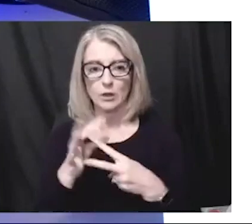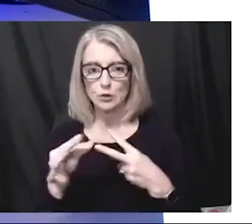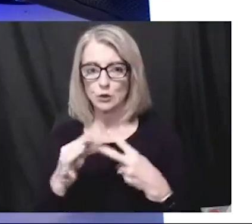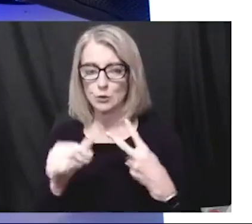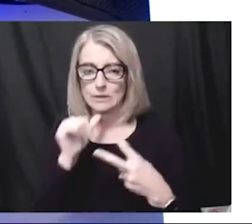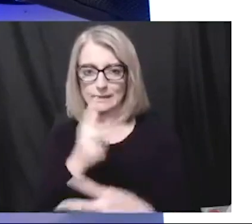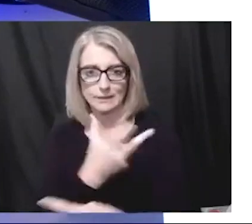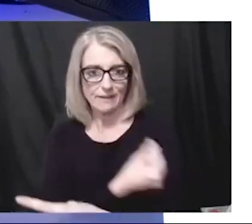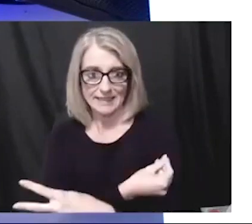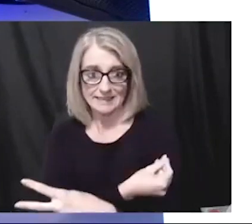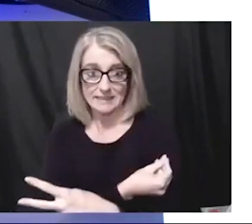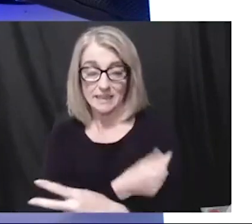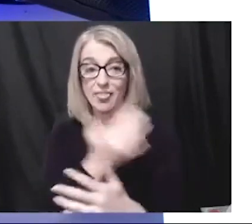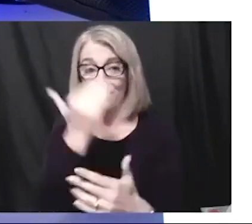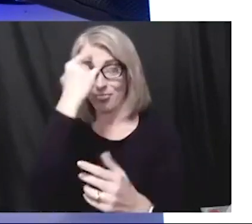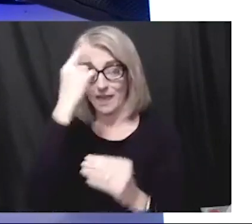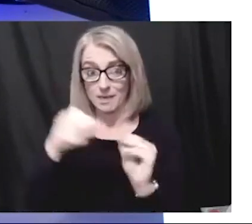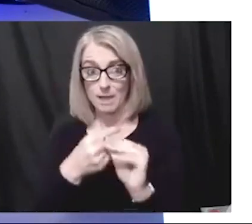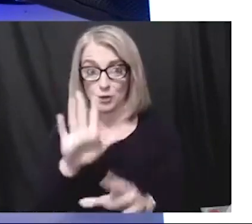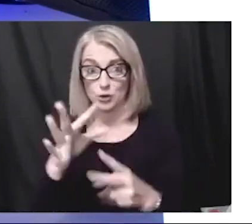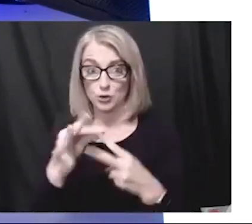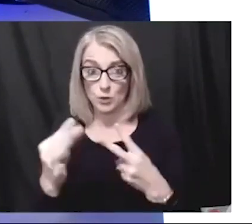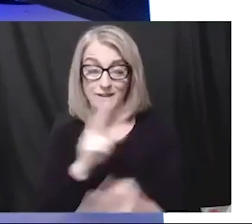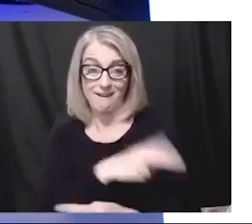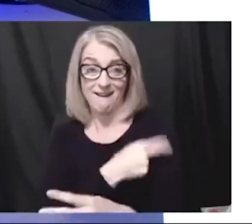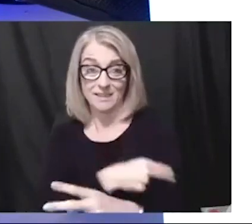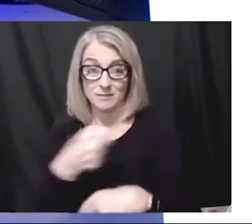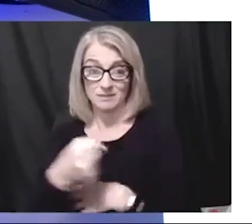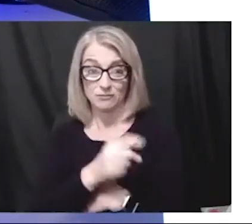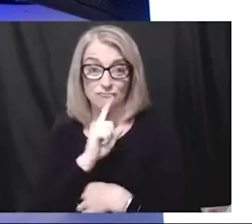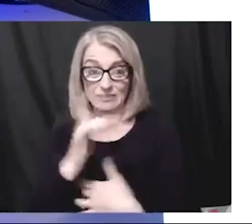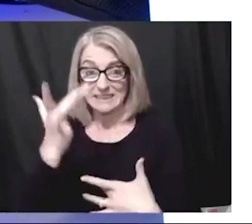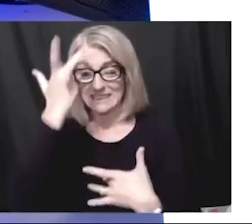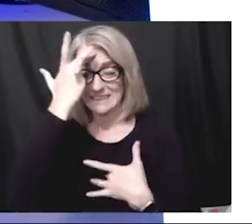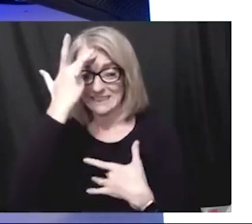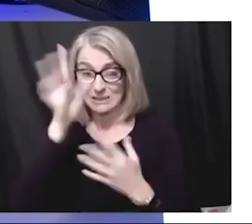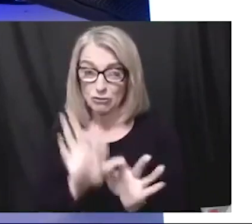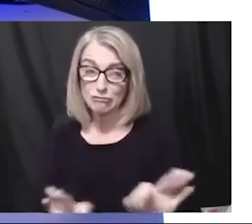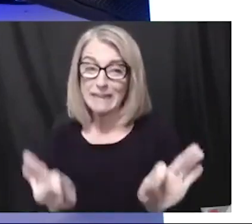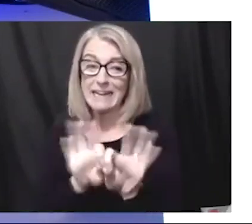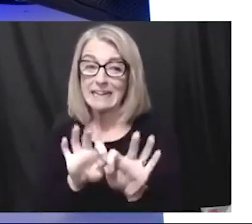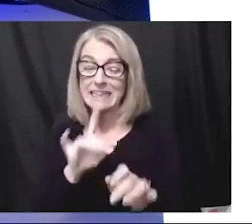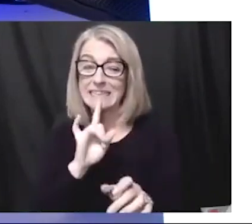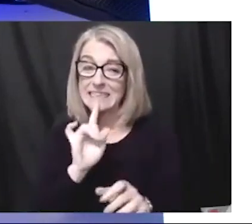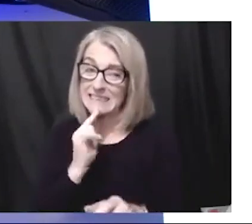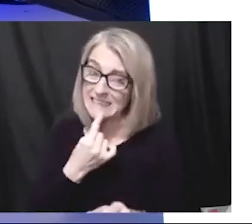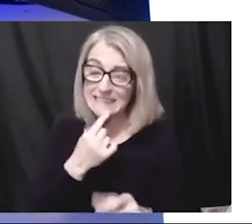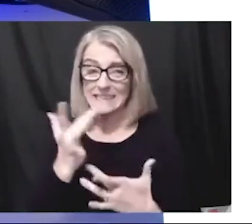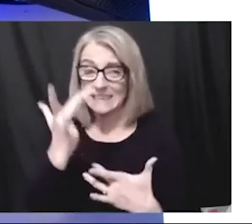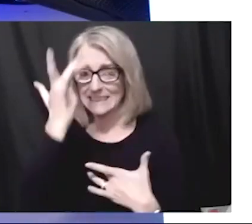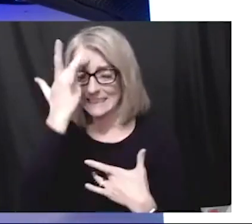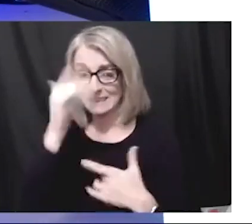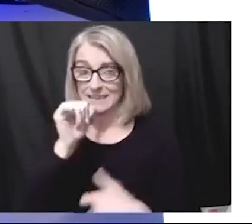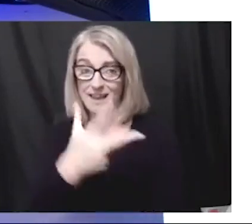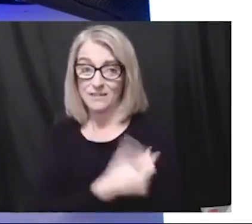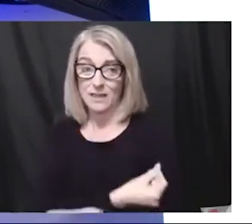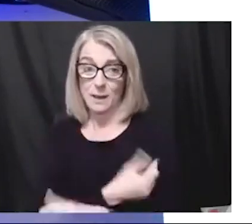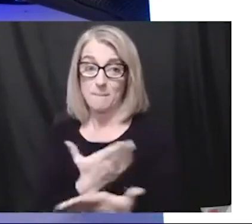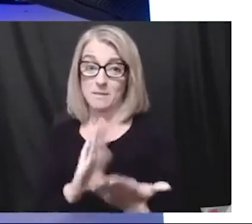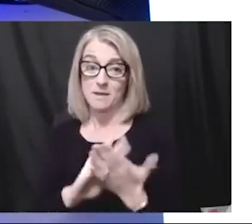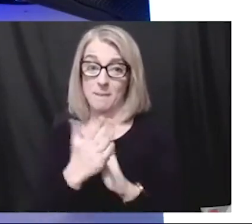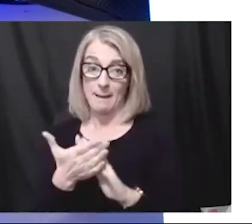help. If we cannot secure coverage, we also have a high discount rate off our bills for self-pay patients. But again,